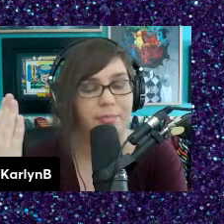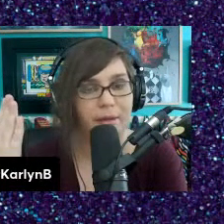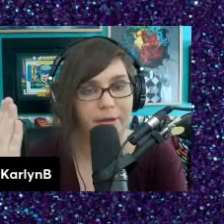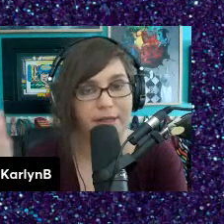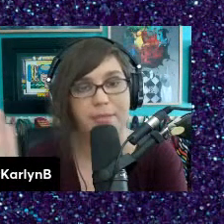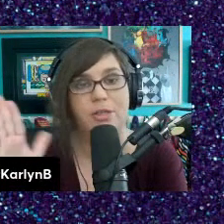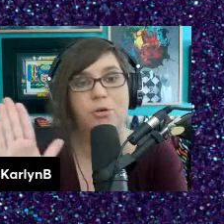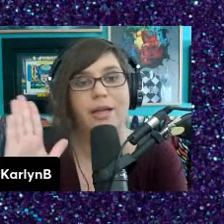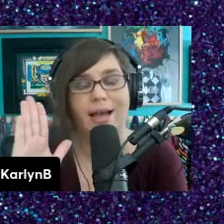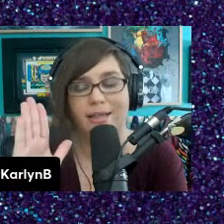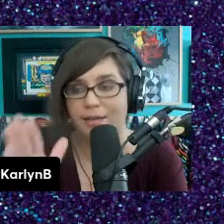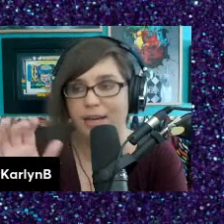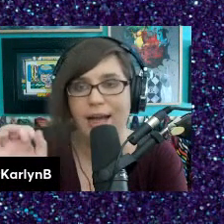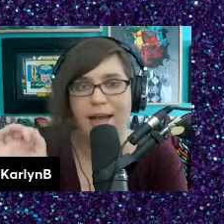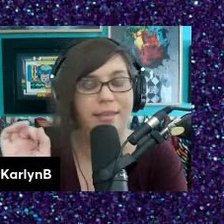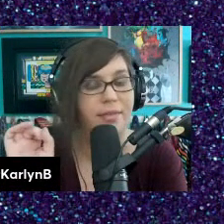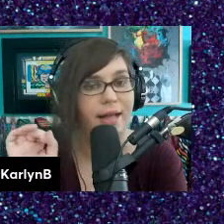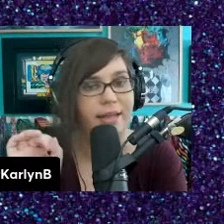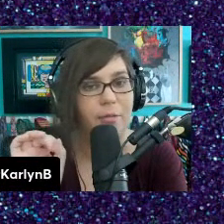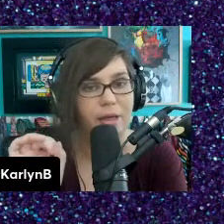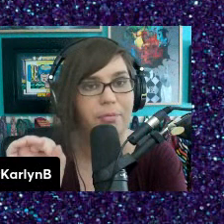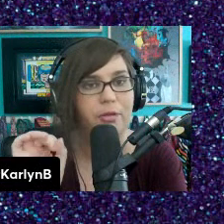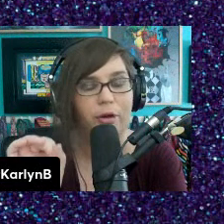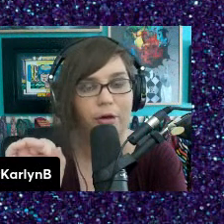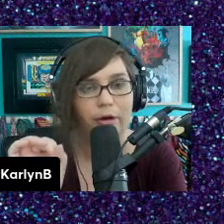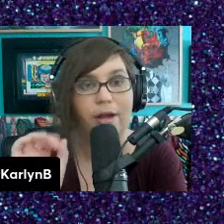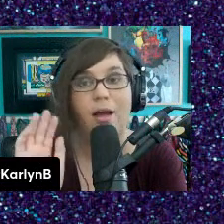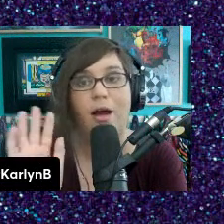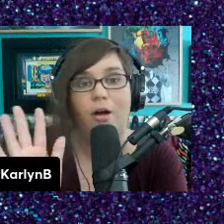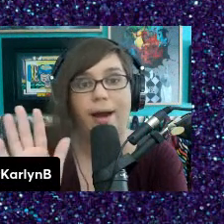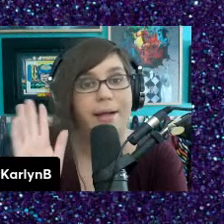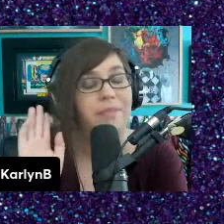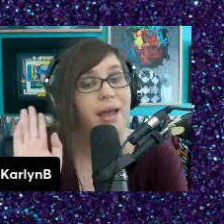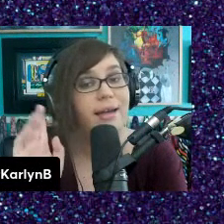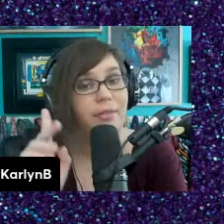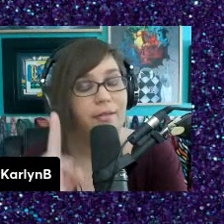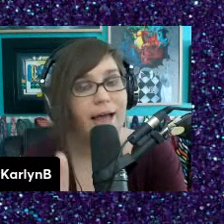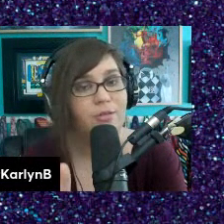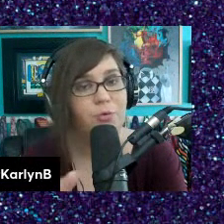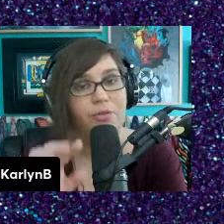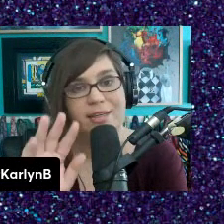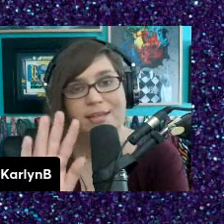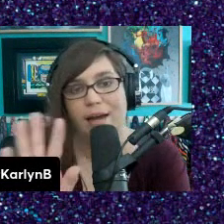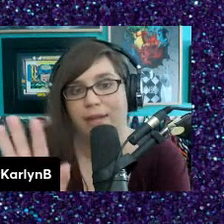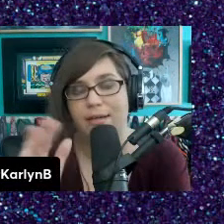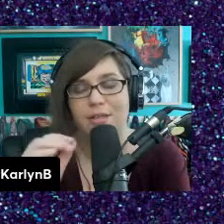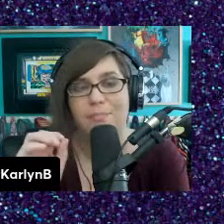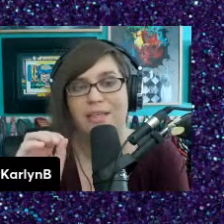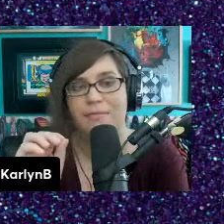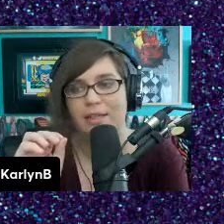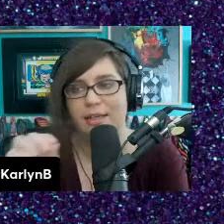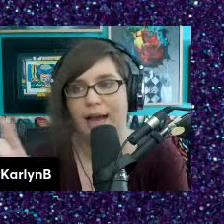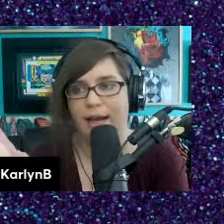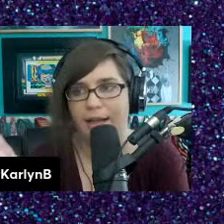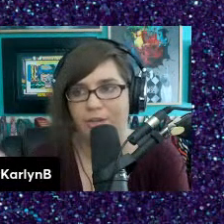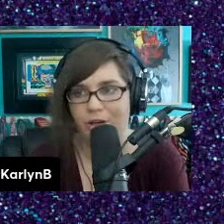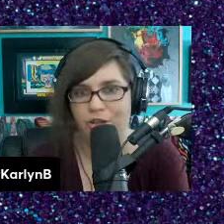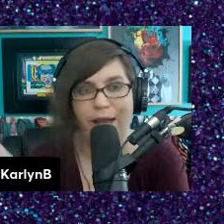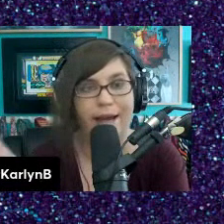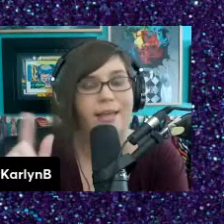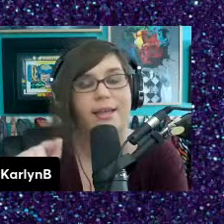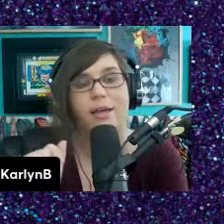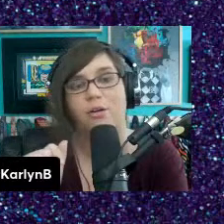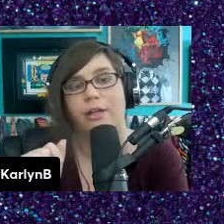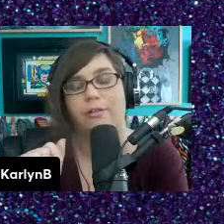want this to be a participatory activity. I think that that's how people learn. All right. Now, the last rule, this is kind of like specific to tonight, and I saw